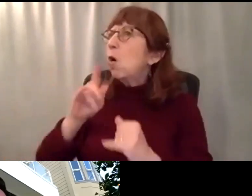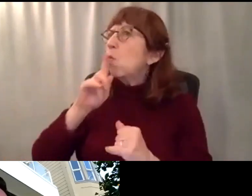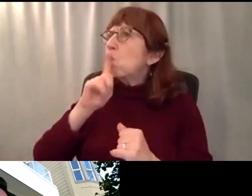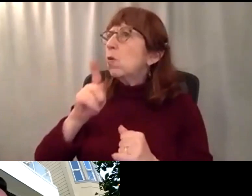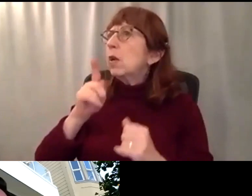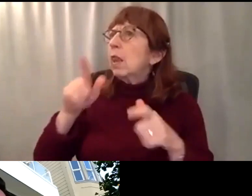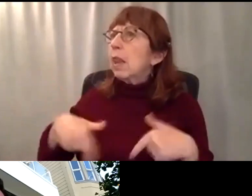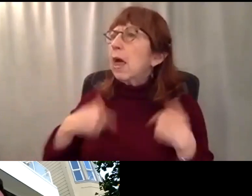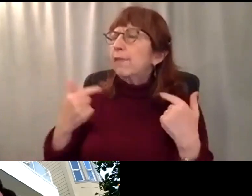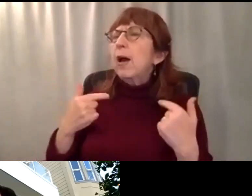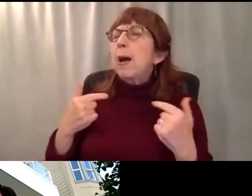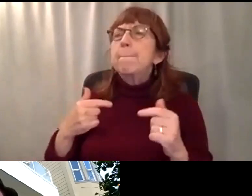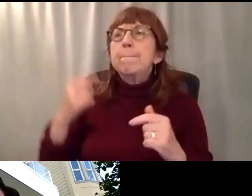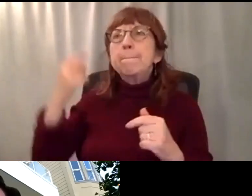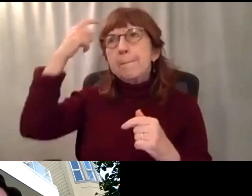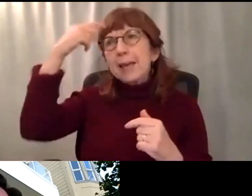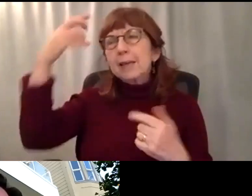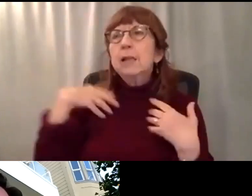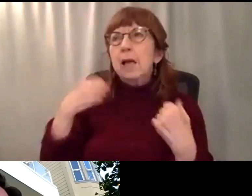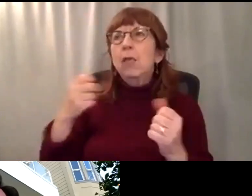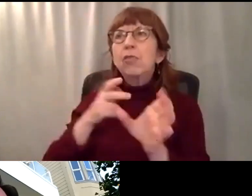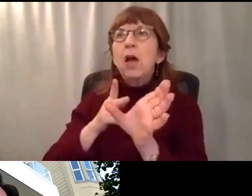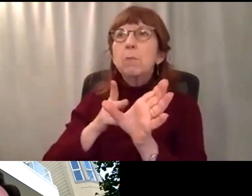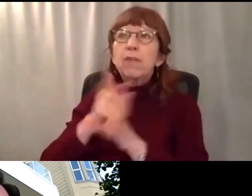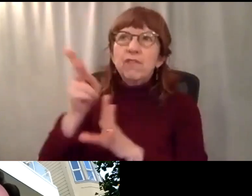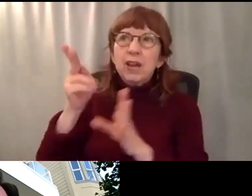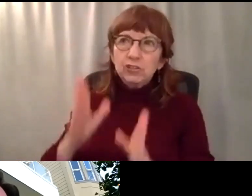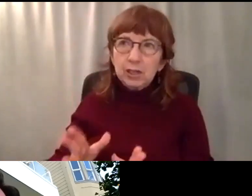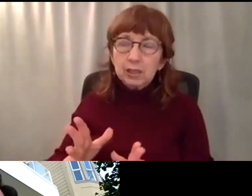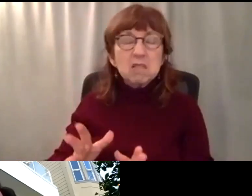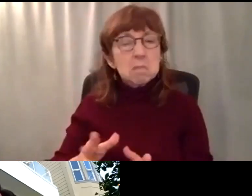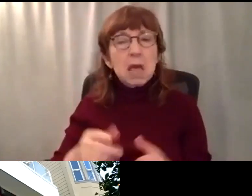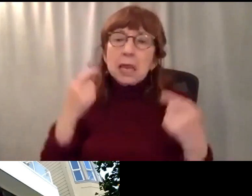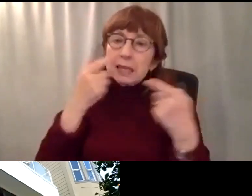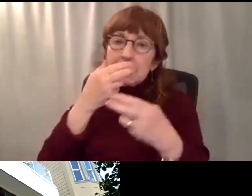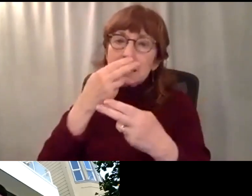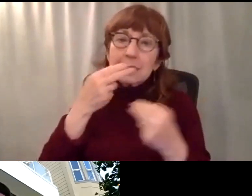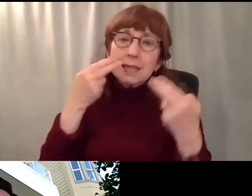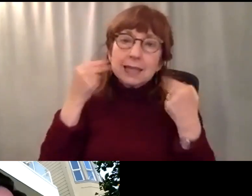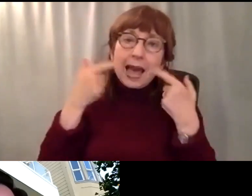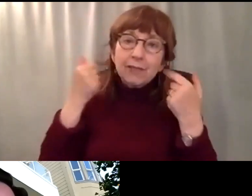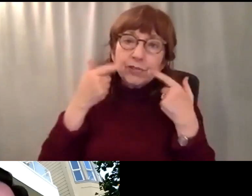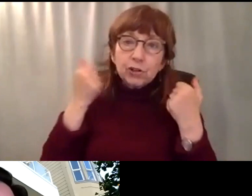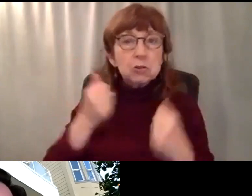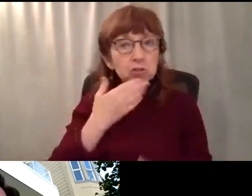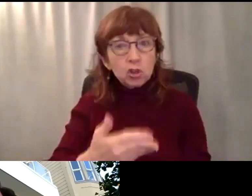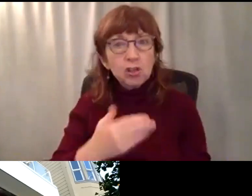because laughter may be the best medicine, but also go to therapy, it works.